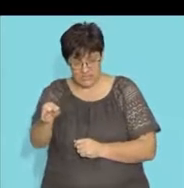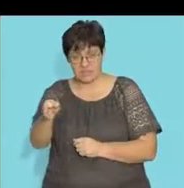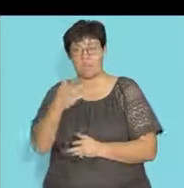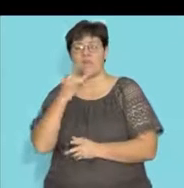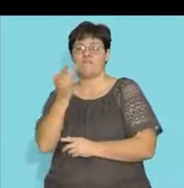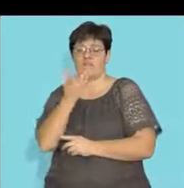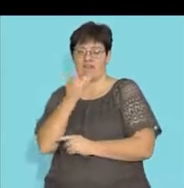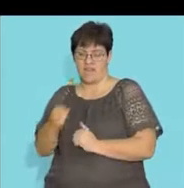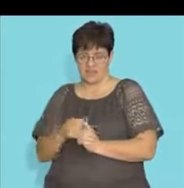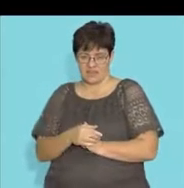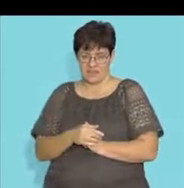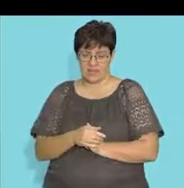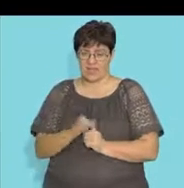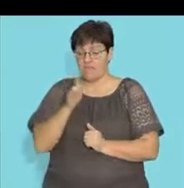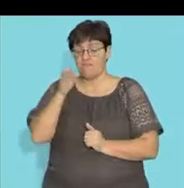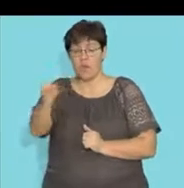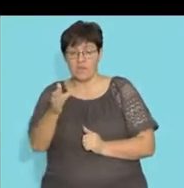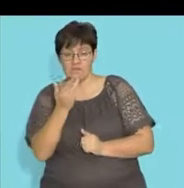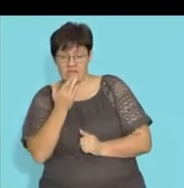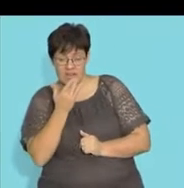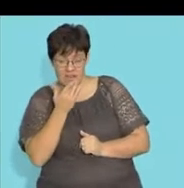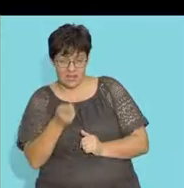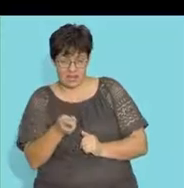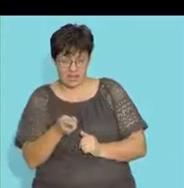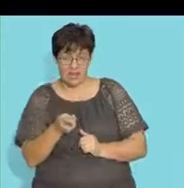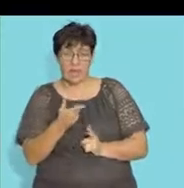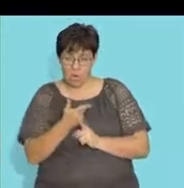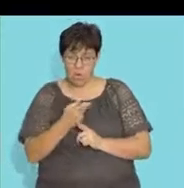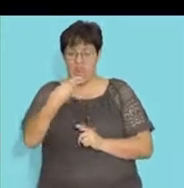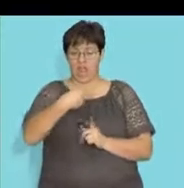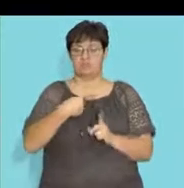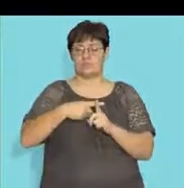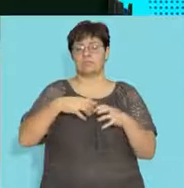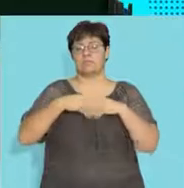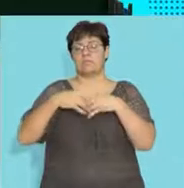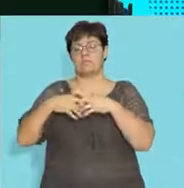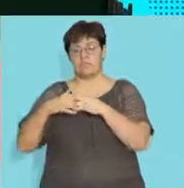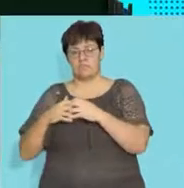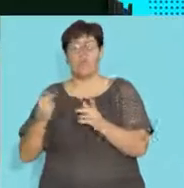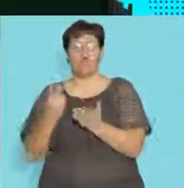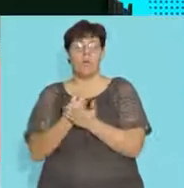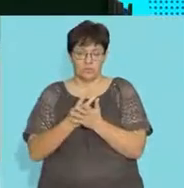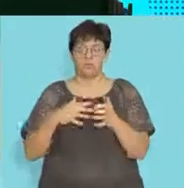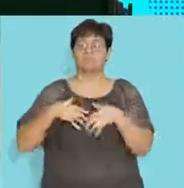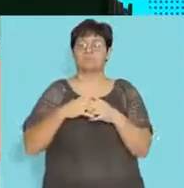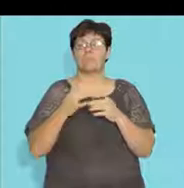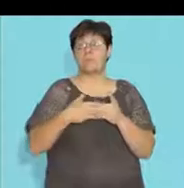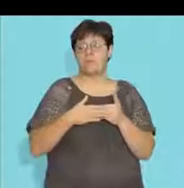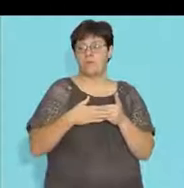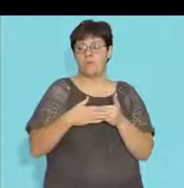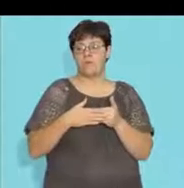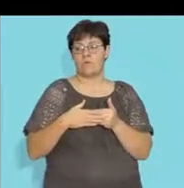will then be favored. And if the forward reaction is favored to make more hydrogen, it will also make more